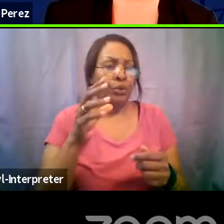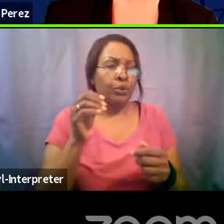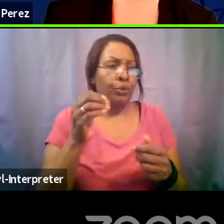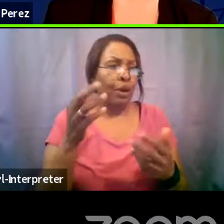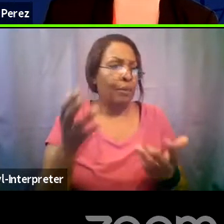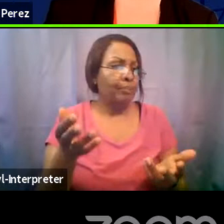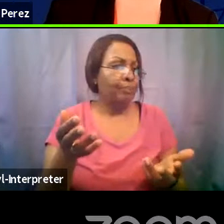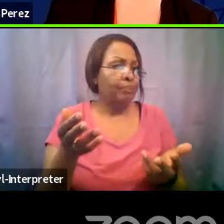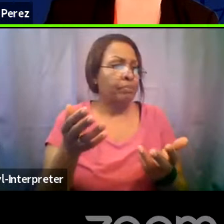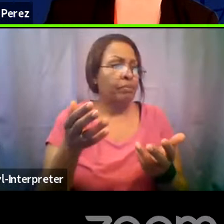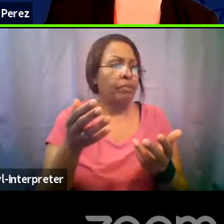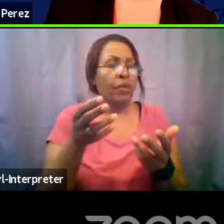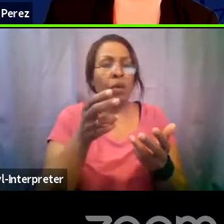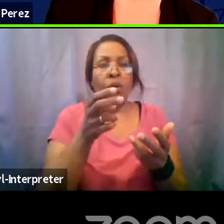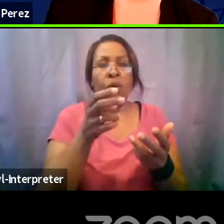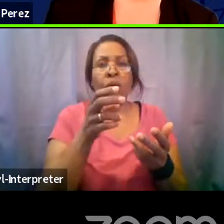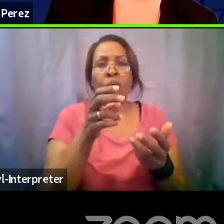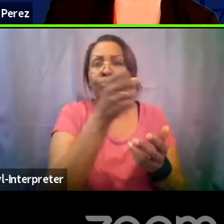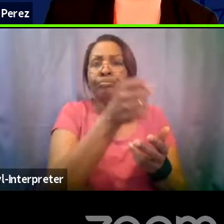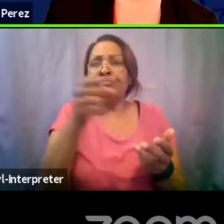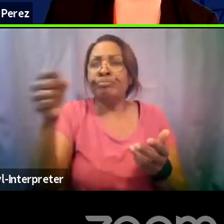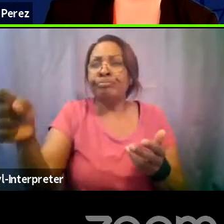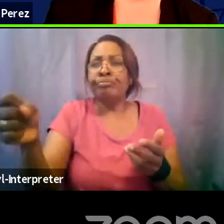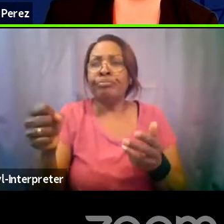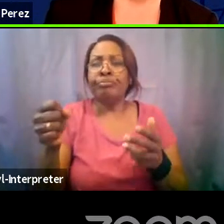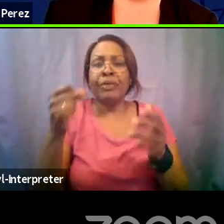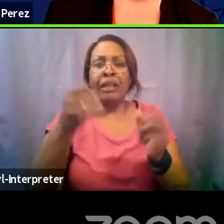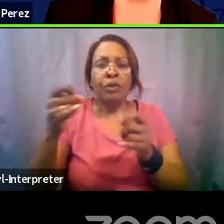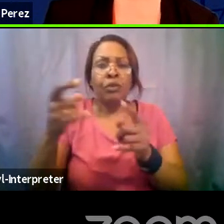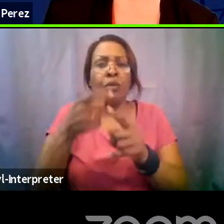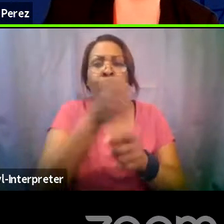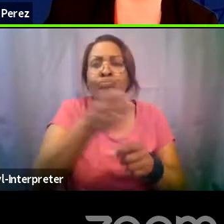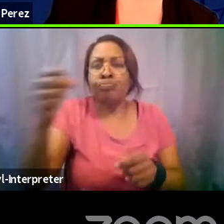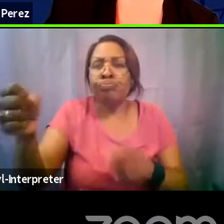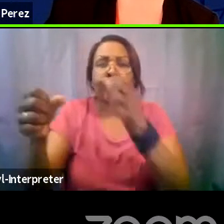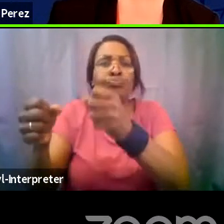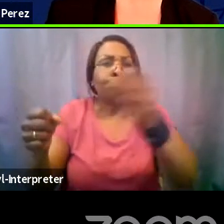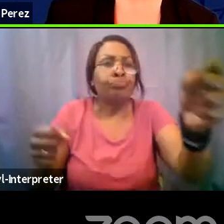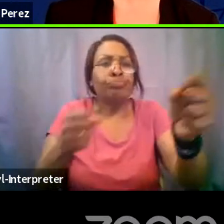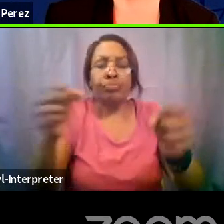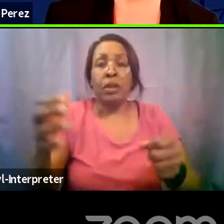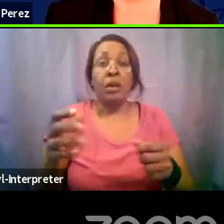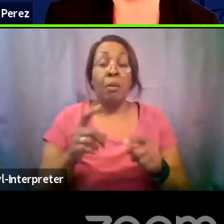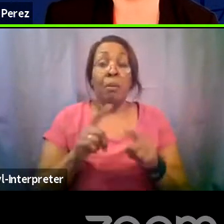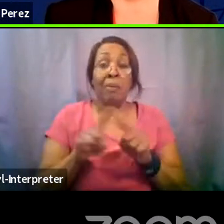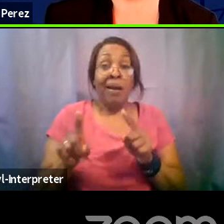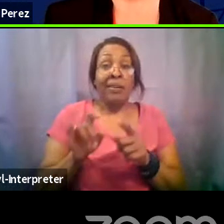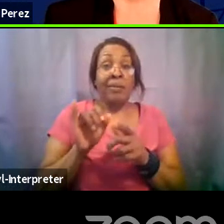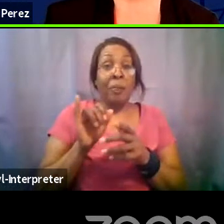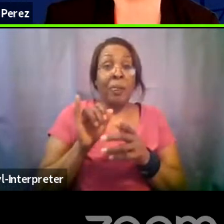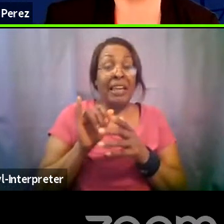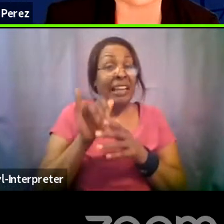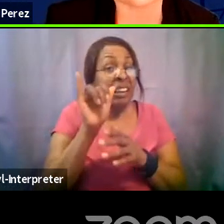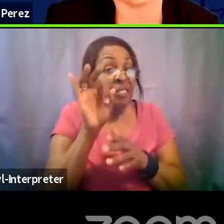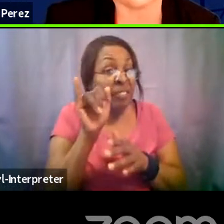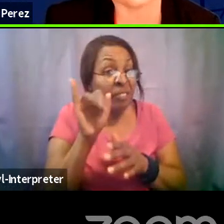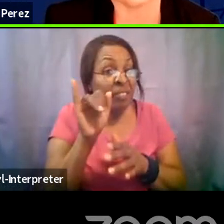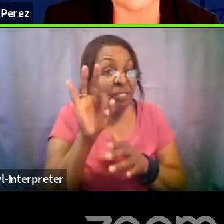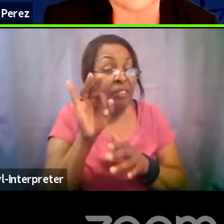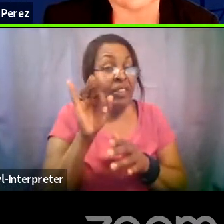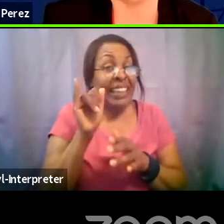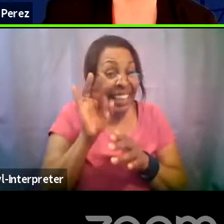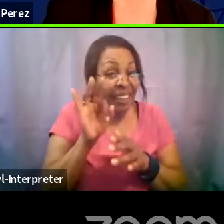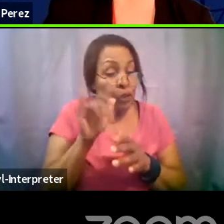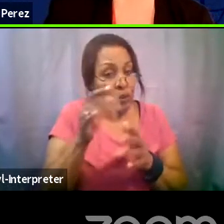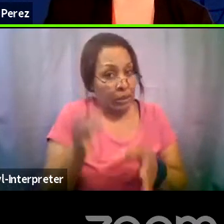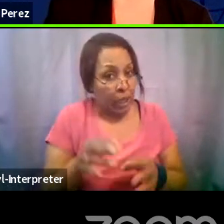to move individuals from one location to the other. However, that's with the caveat that if you decide to